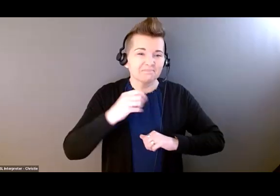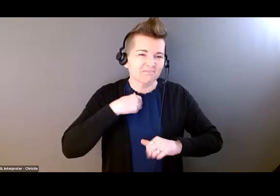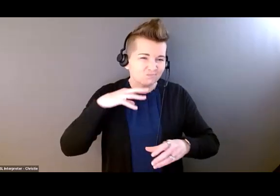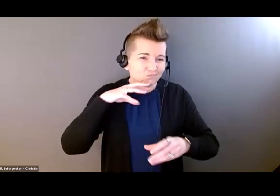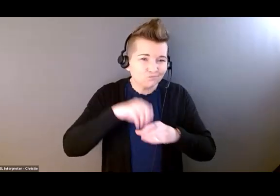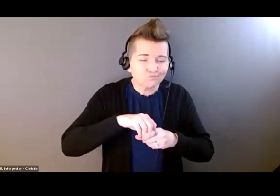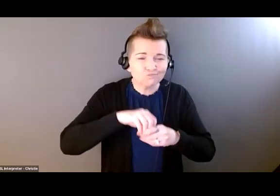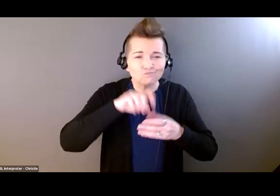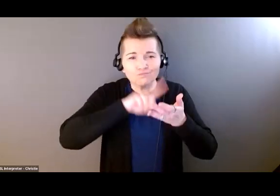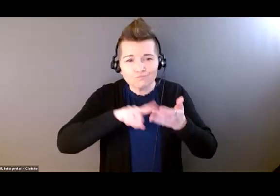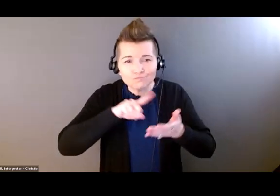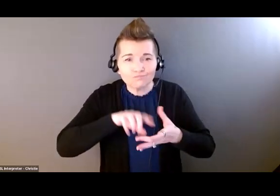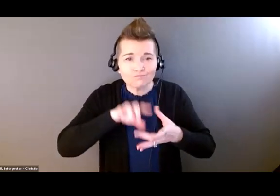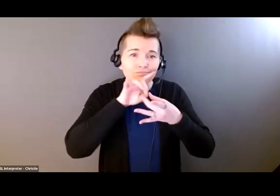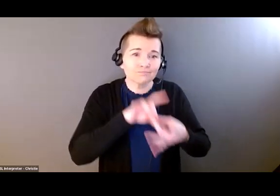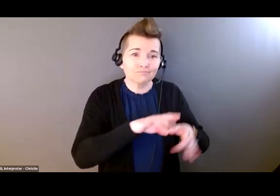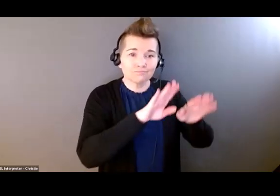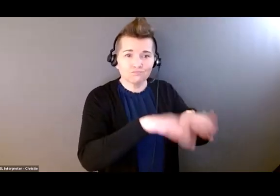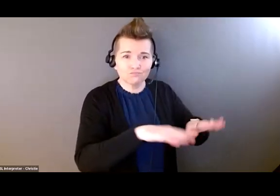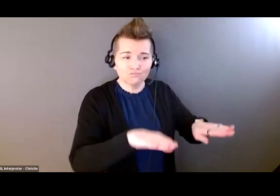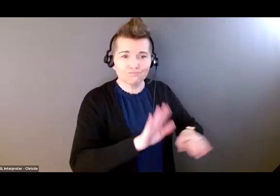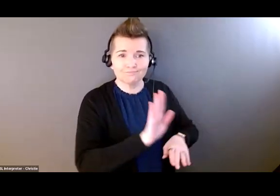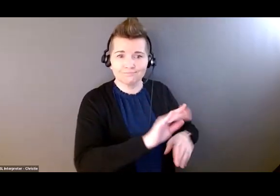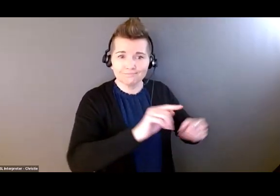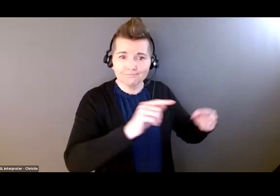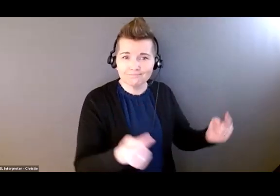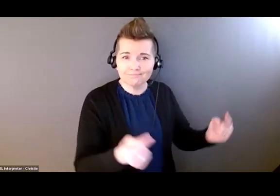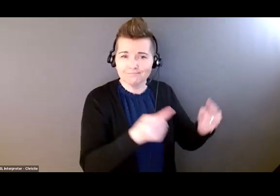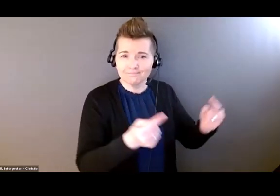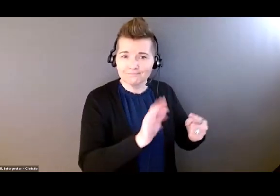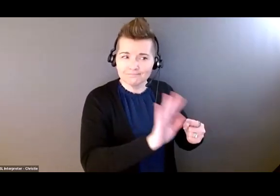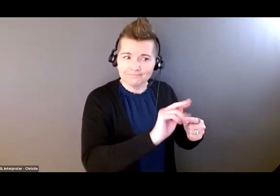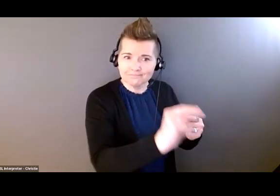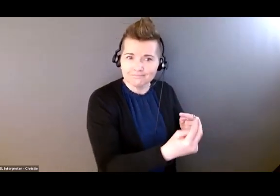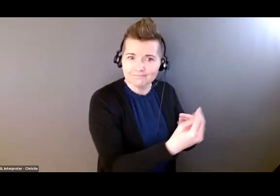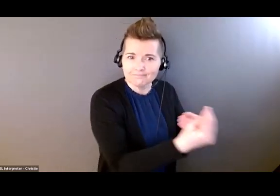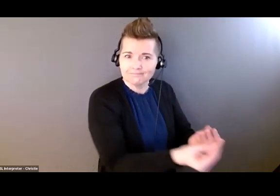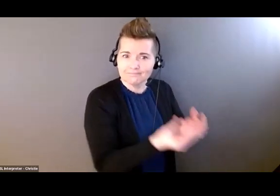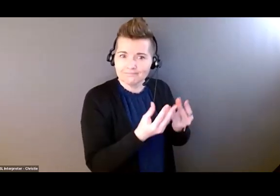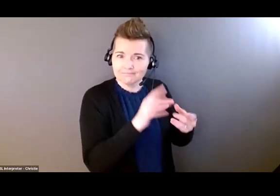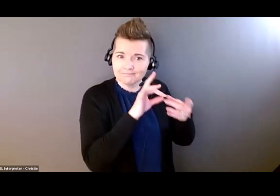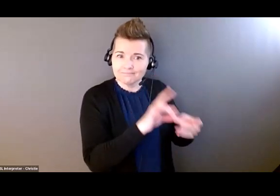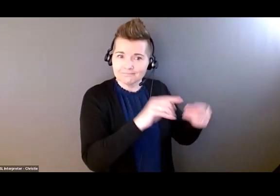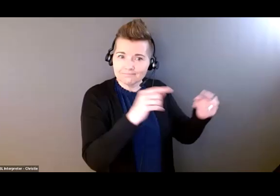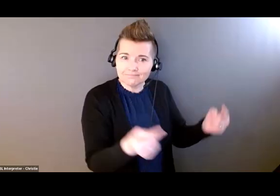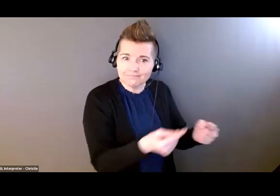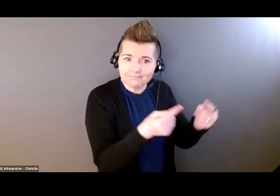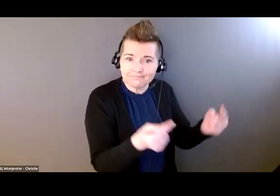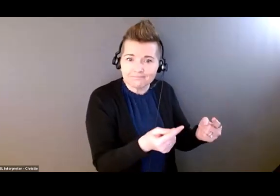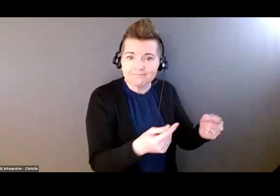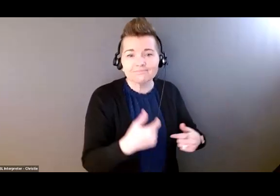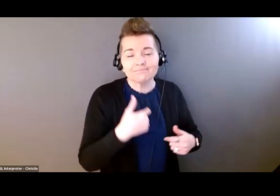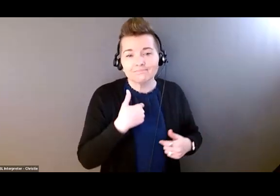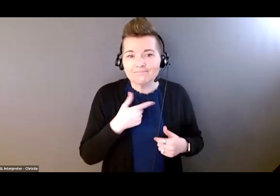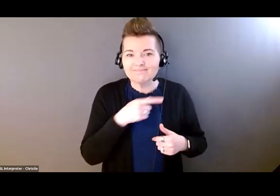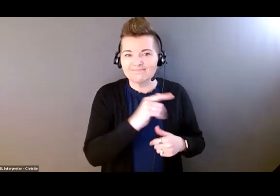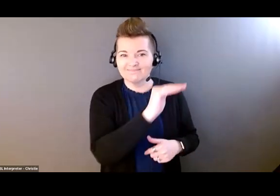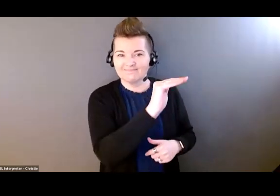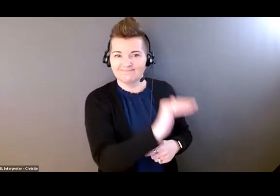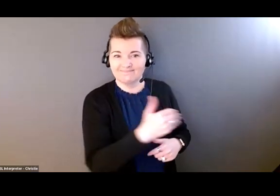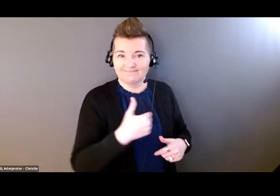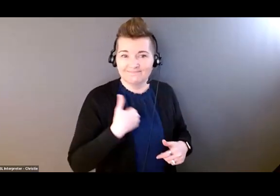a patient partner and also do so professionally. So actively involved in researching pediatric pain from a lived experience perspective